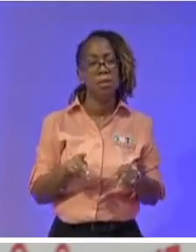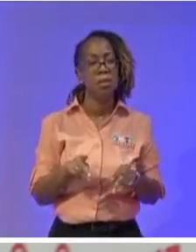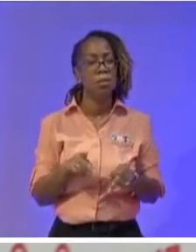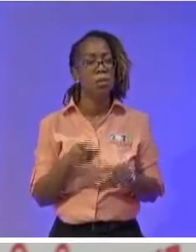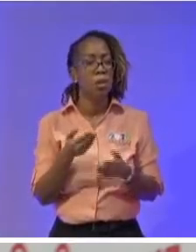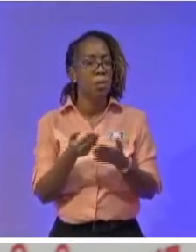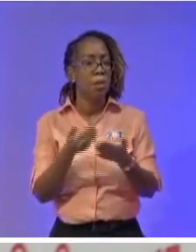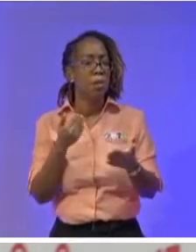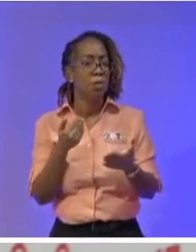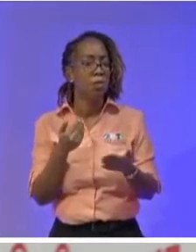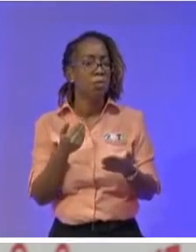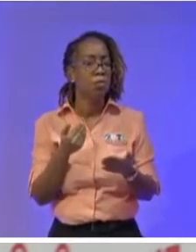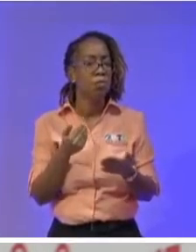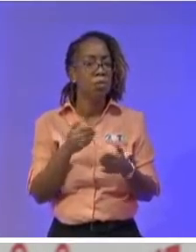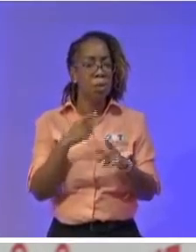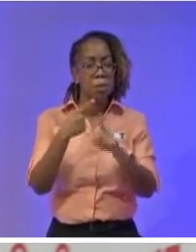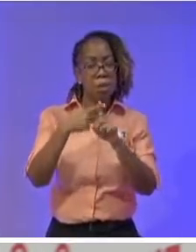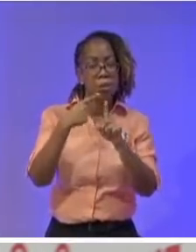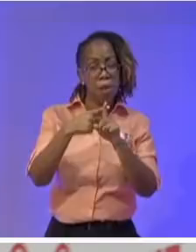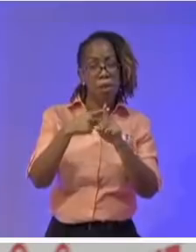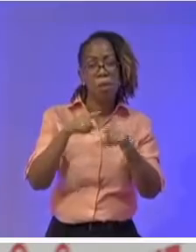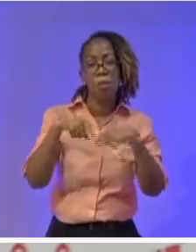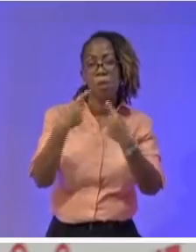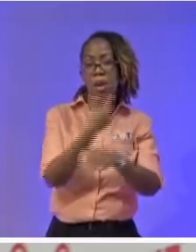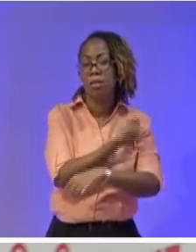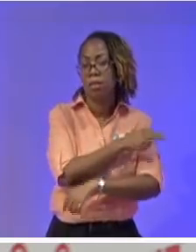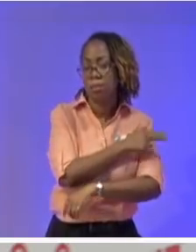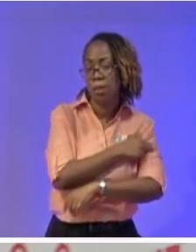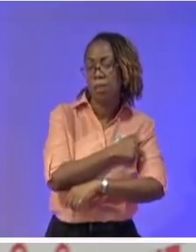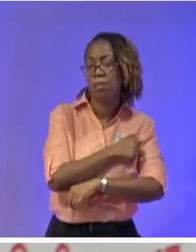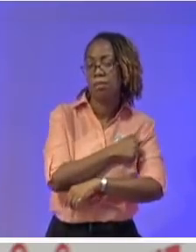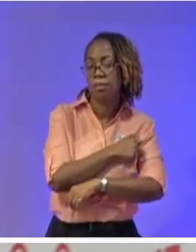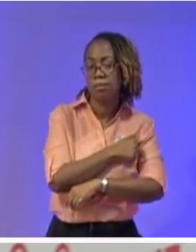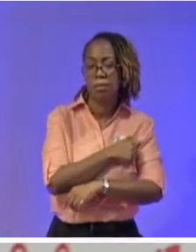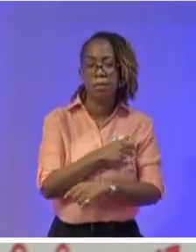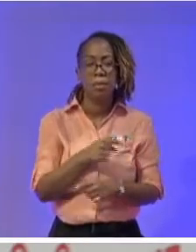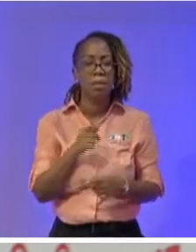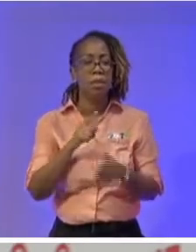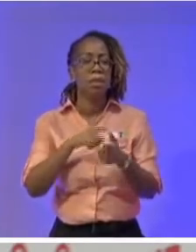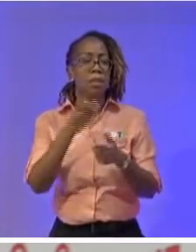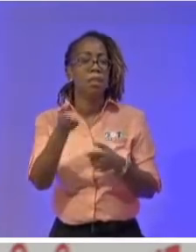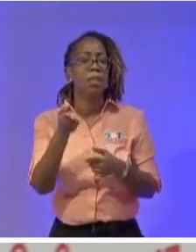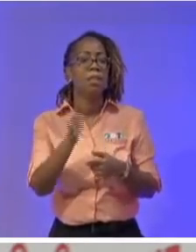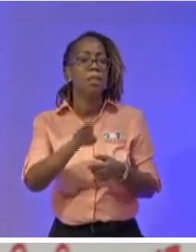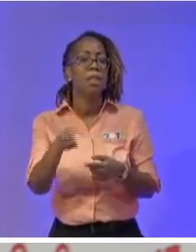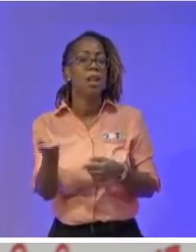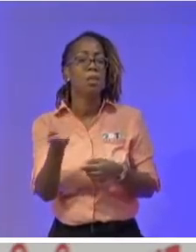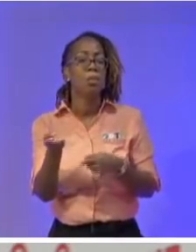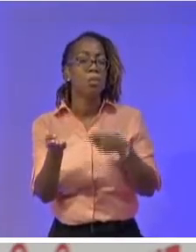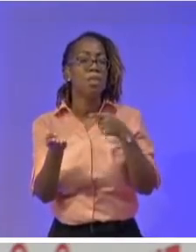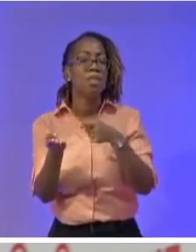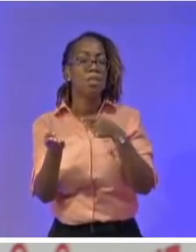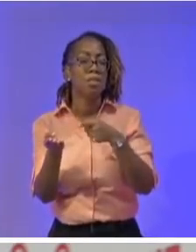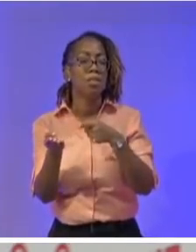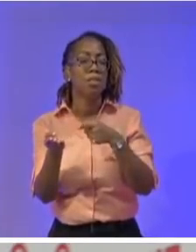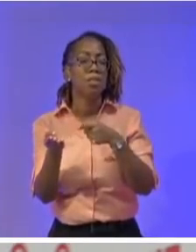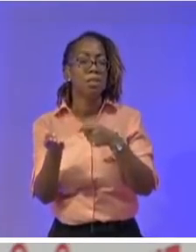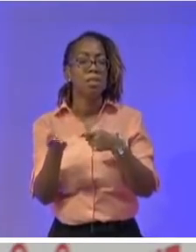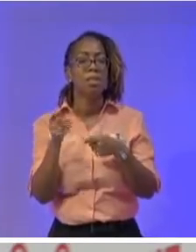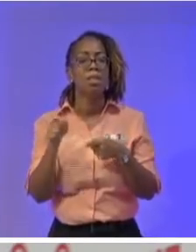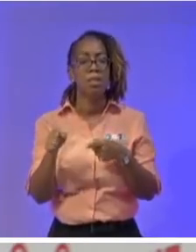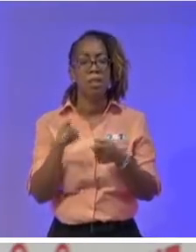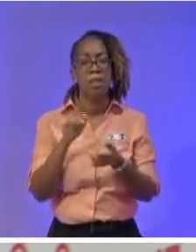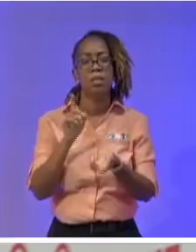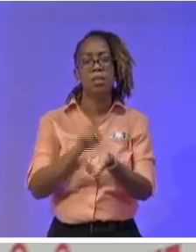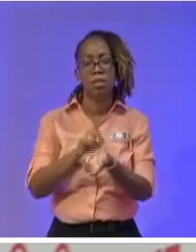example, and passed away, what happens is that the clinicians make a decision and they put on the death certificate what they think is the cause of death, and that is what